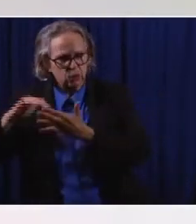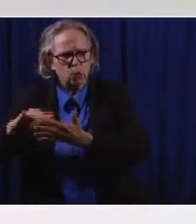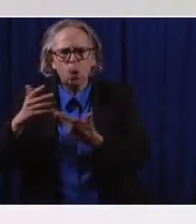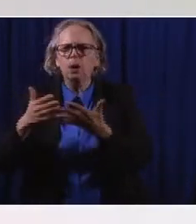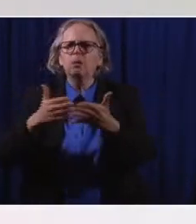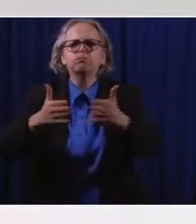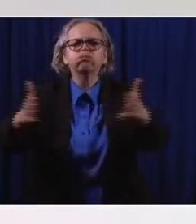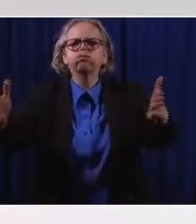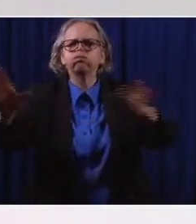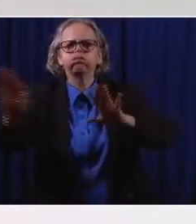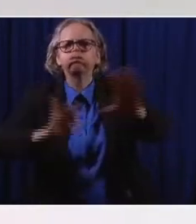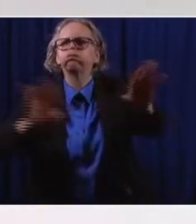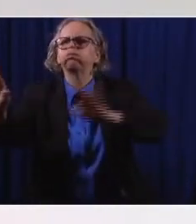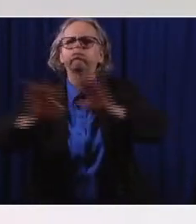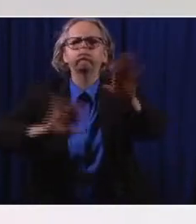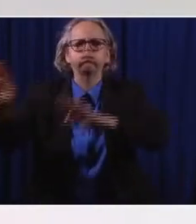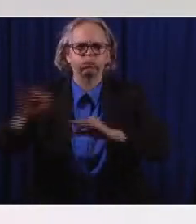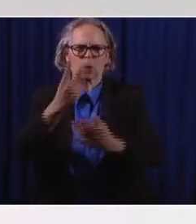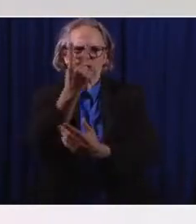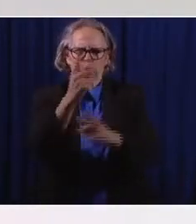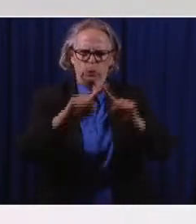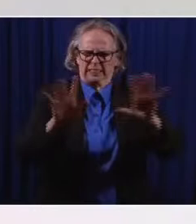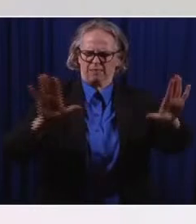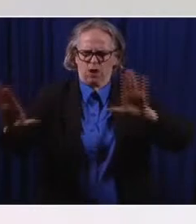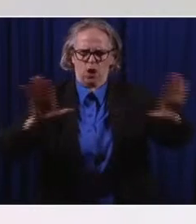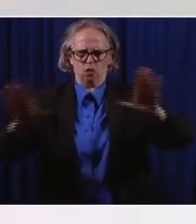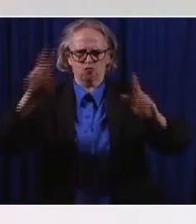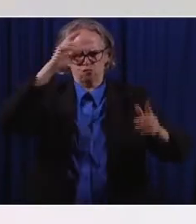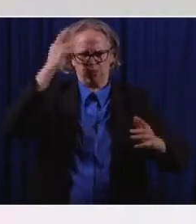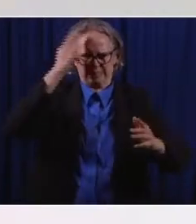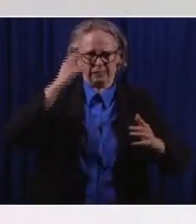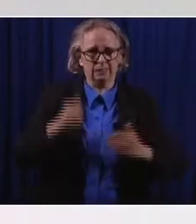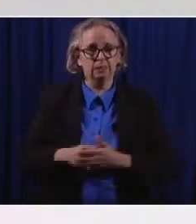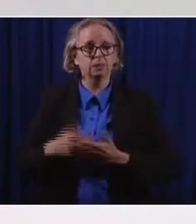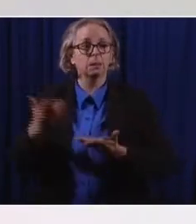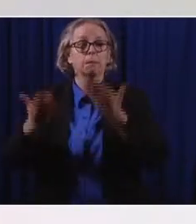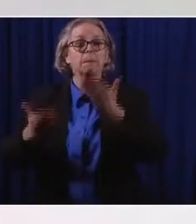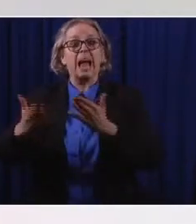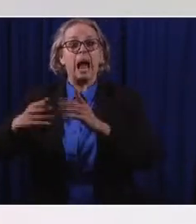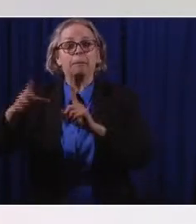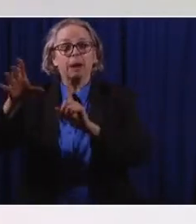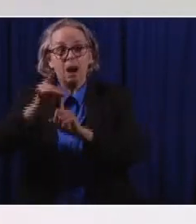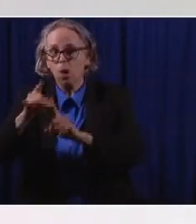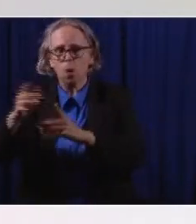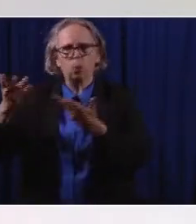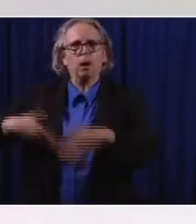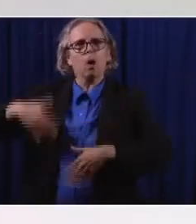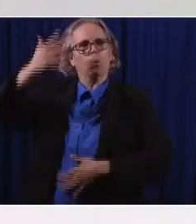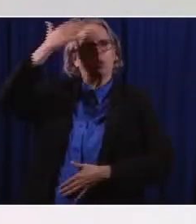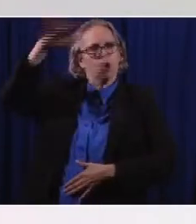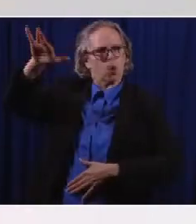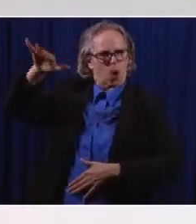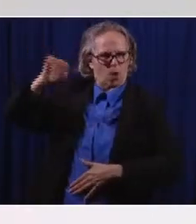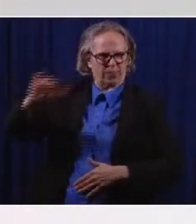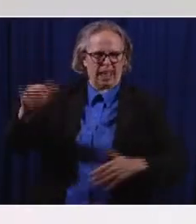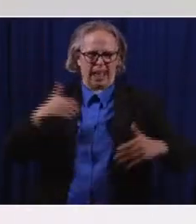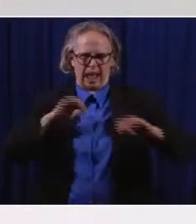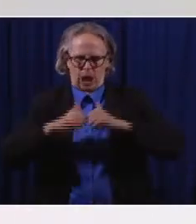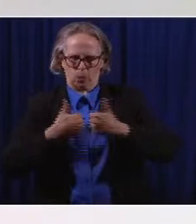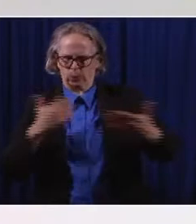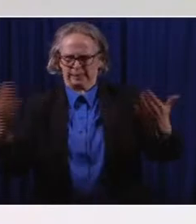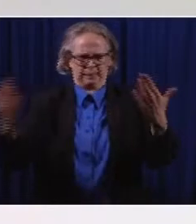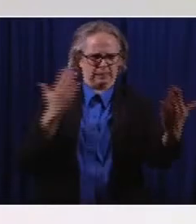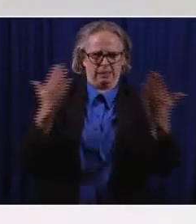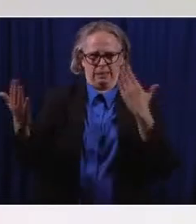of people who had either had infection in that period in July or who'd been exposed, without depending on their access